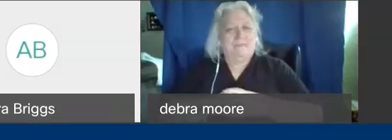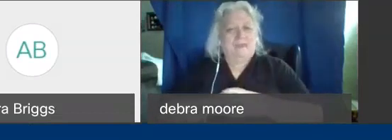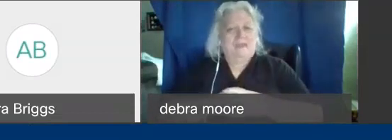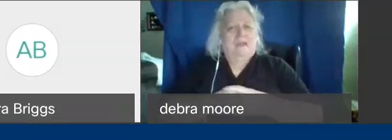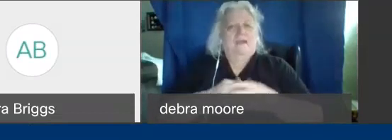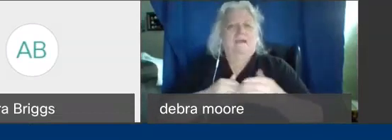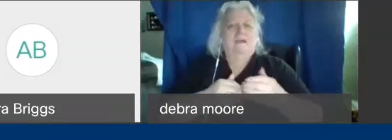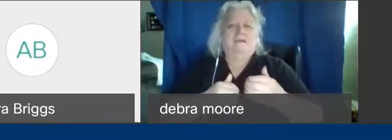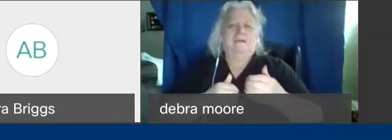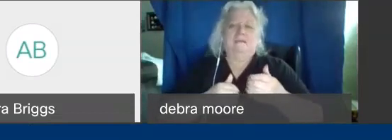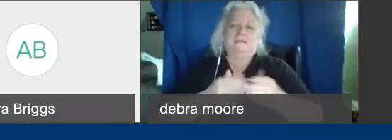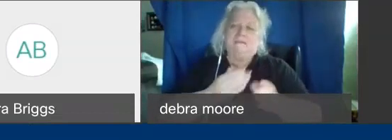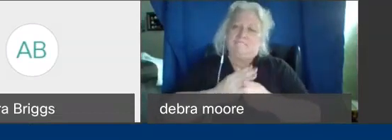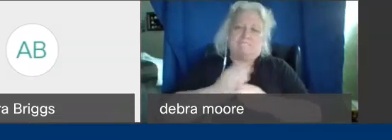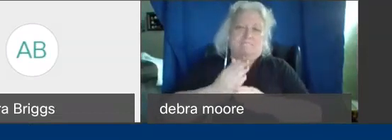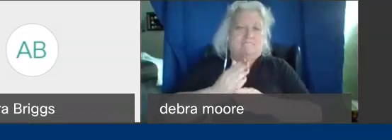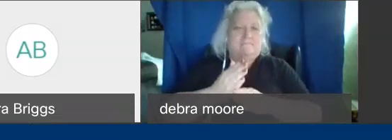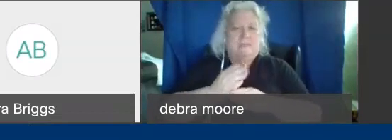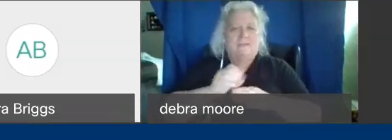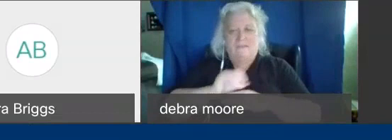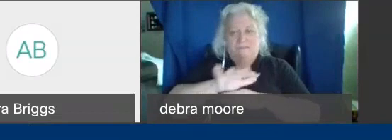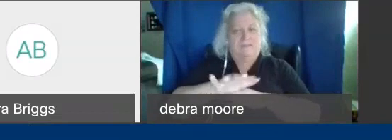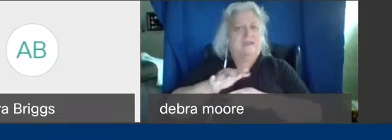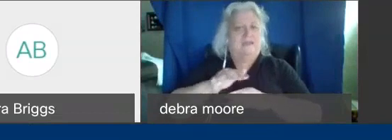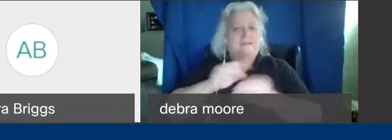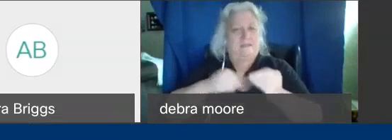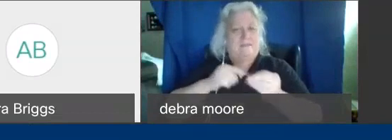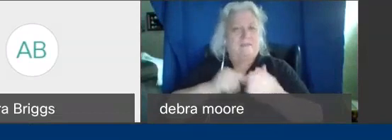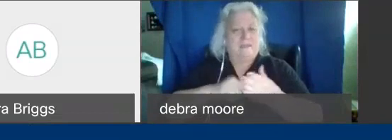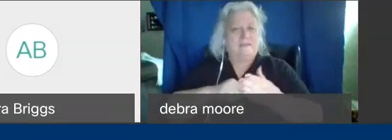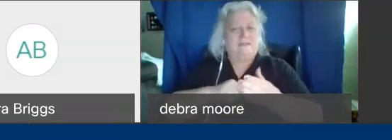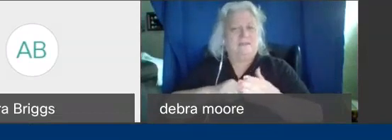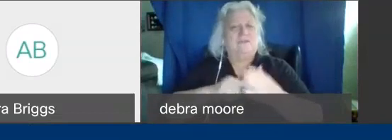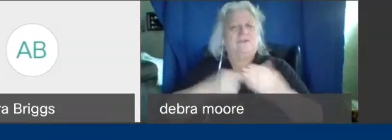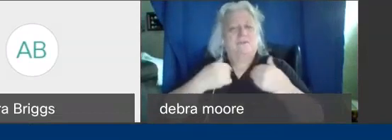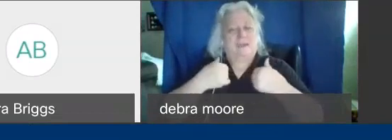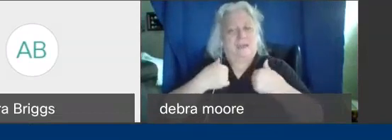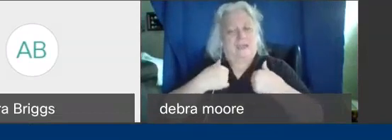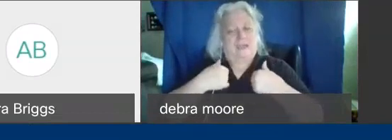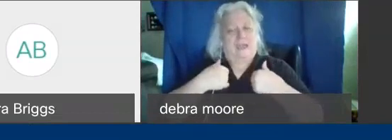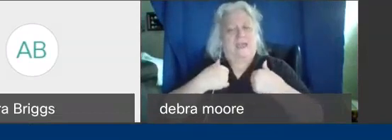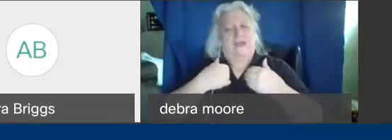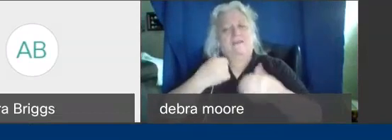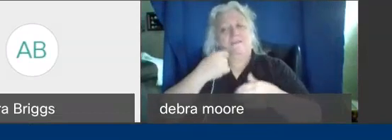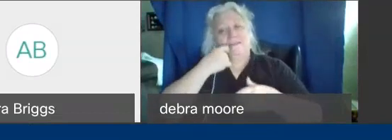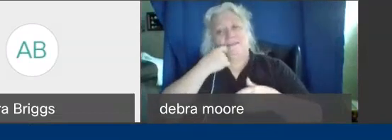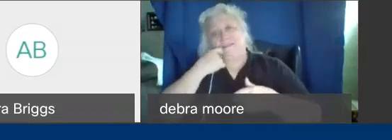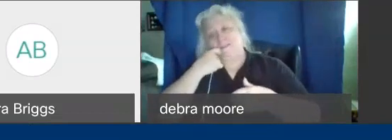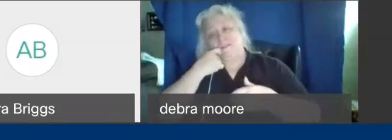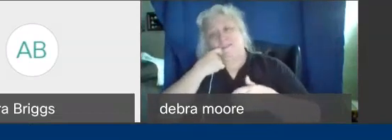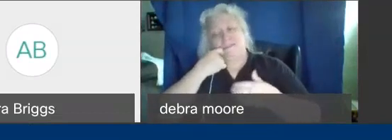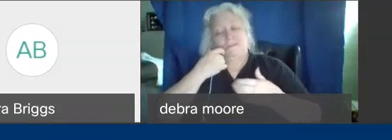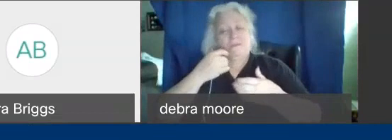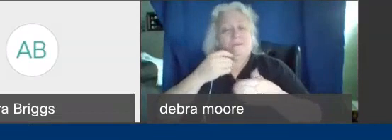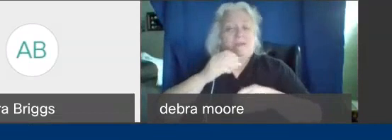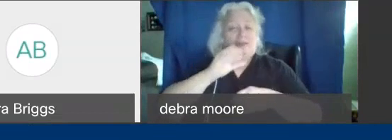effects from drug and alcohol abuse, and one of the risks is that you have a higher chance of developing an addiction, which can result in a drug